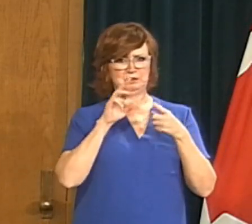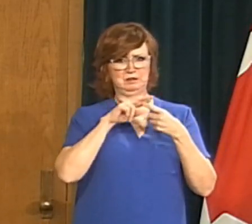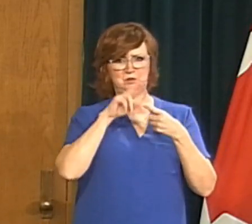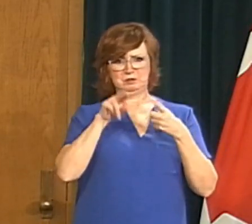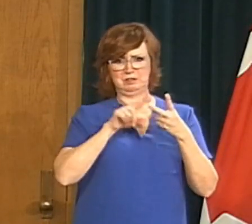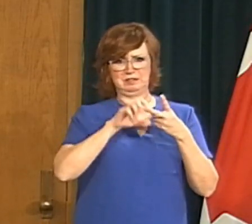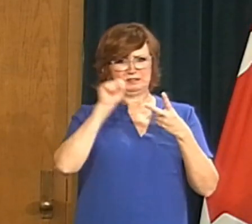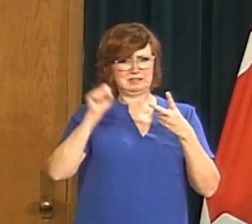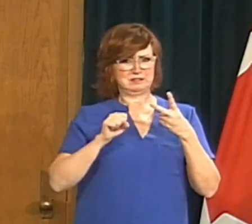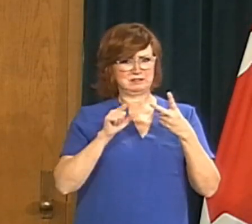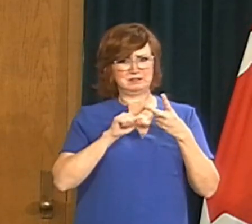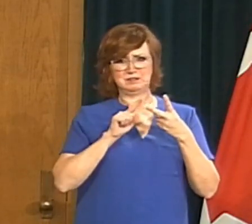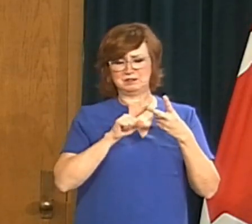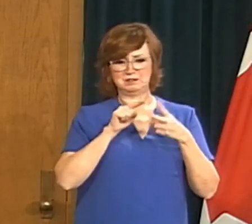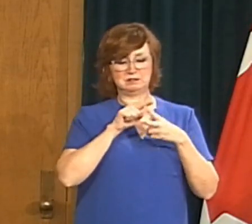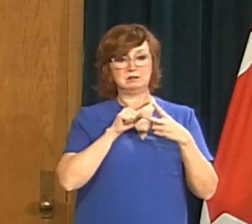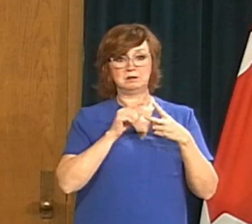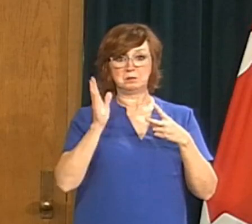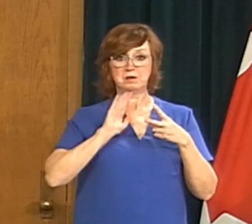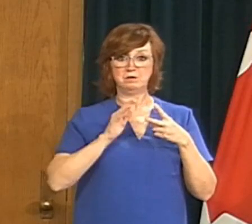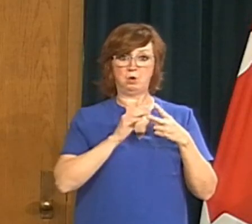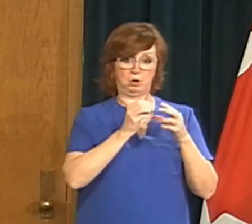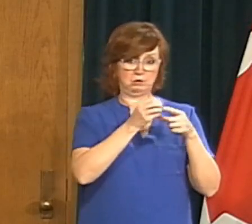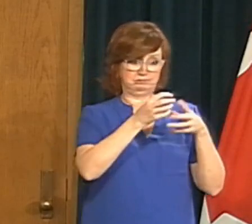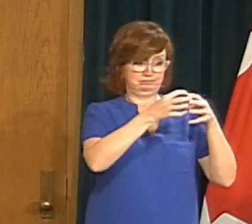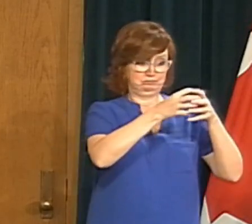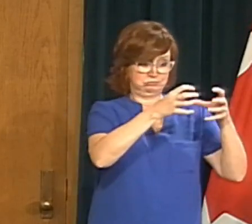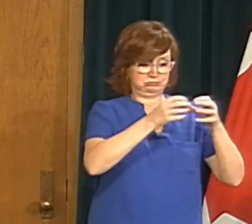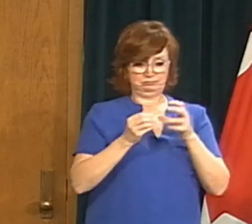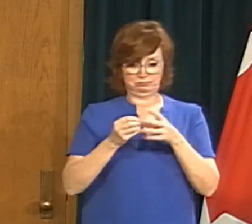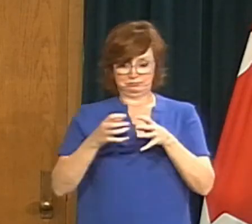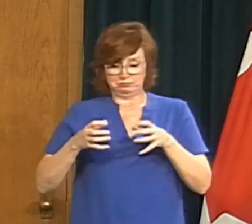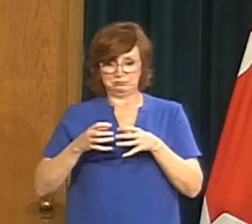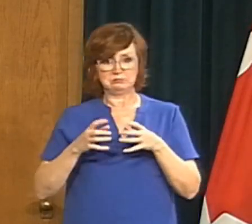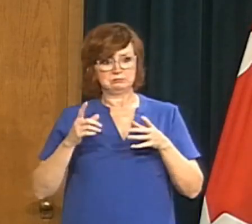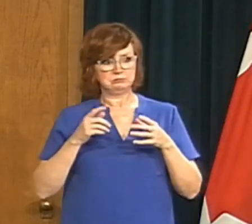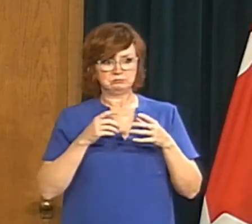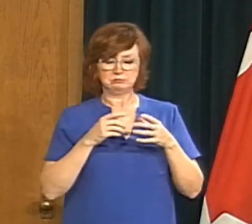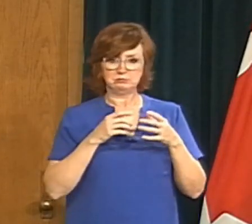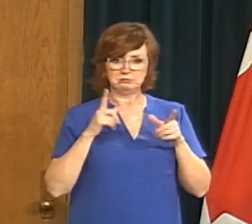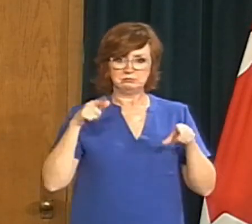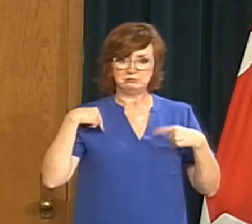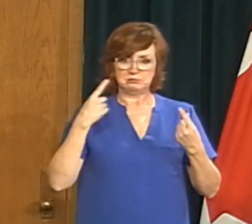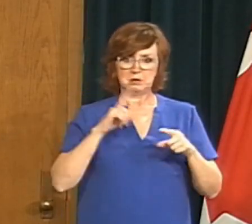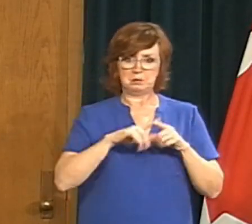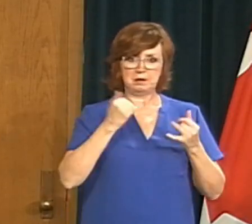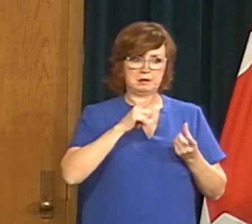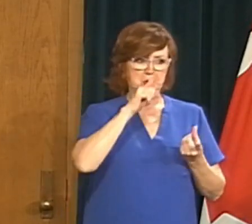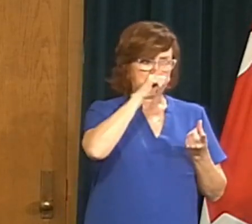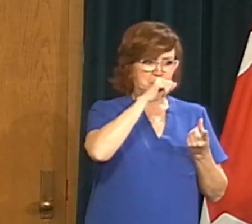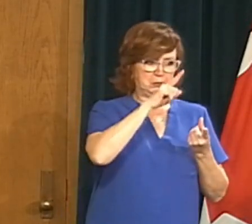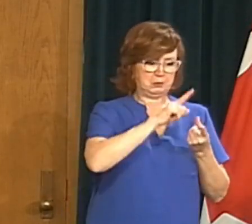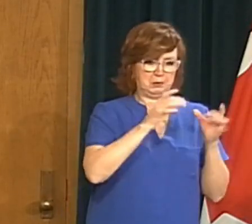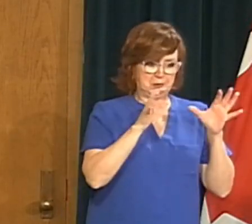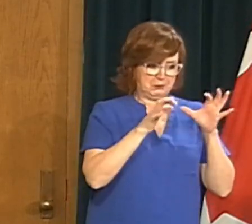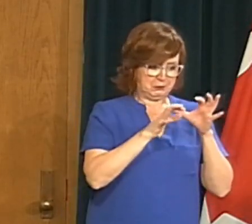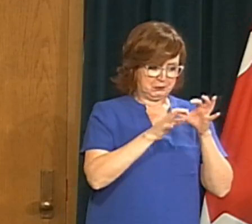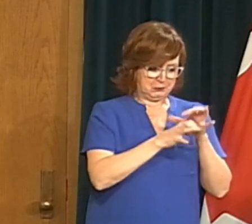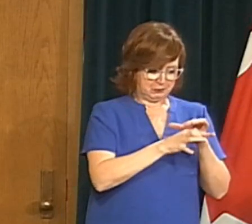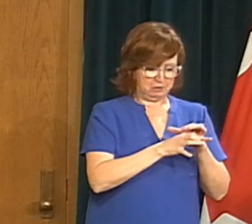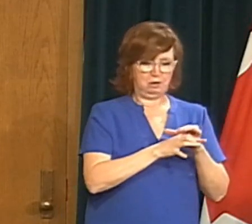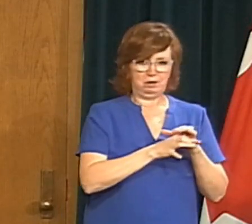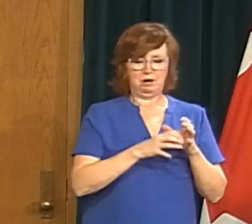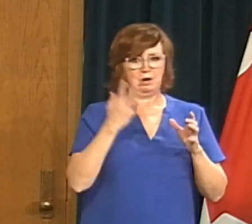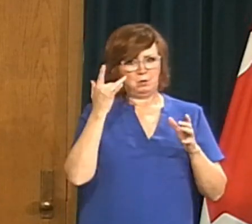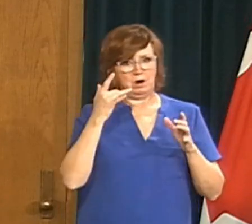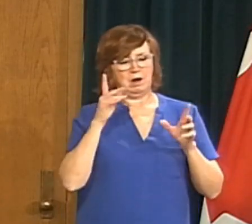and Saskatoon that did have a number of cases periodically over the course of the last month, but through very restrictive